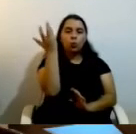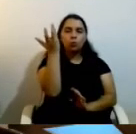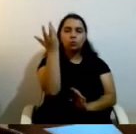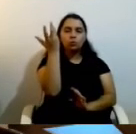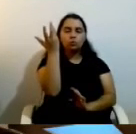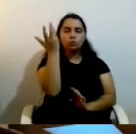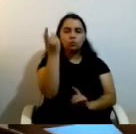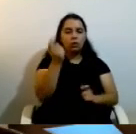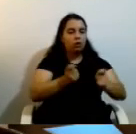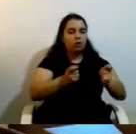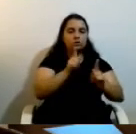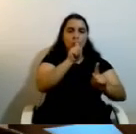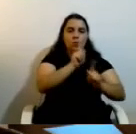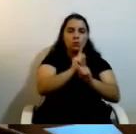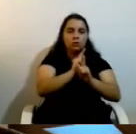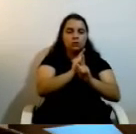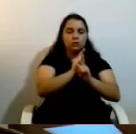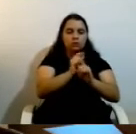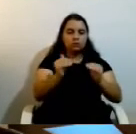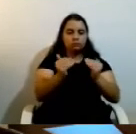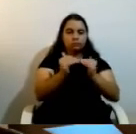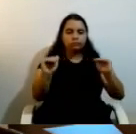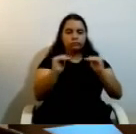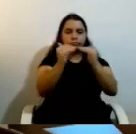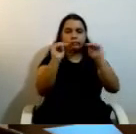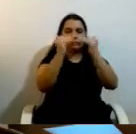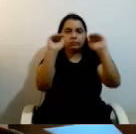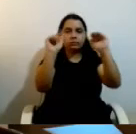structure, perhaps even with the same staff.